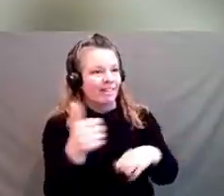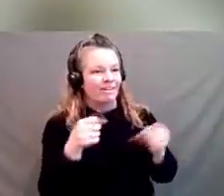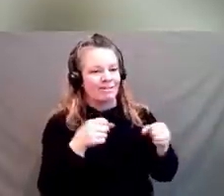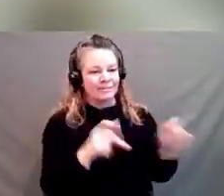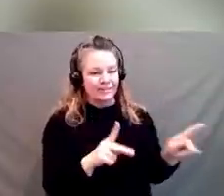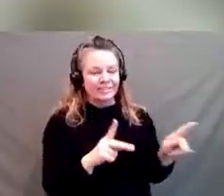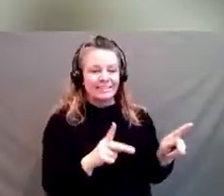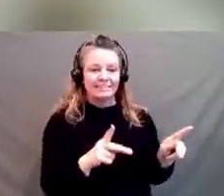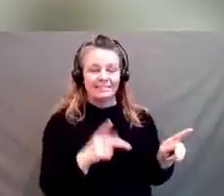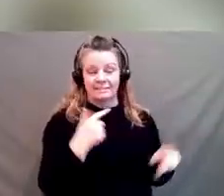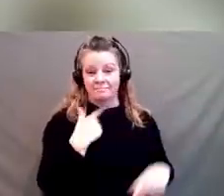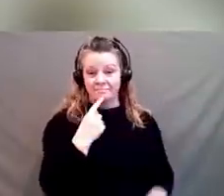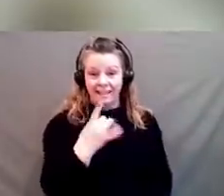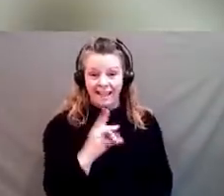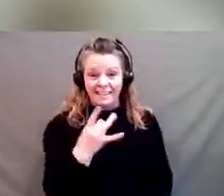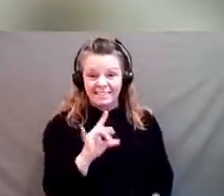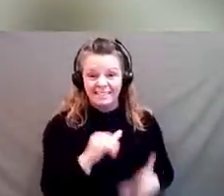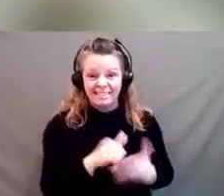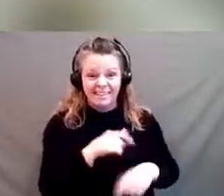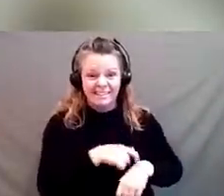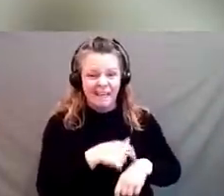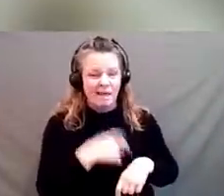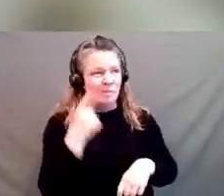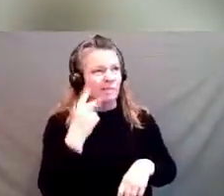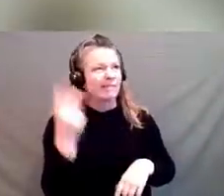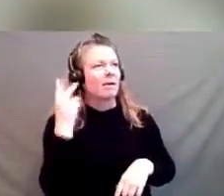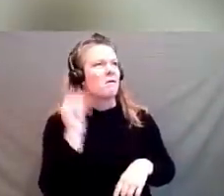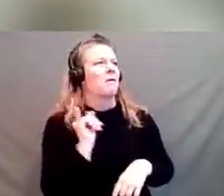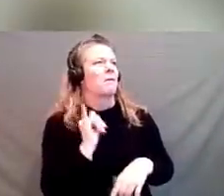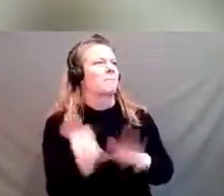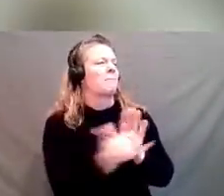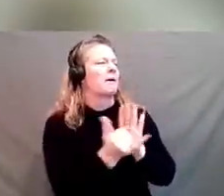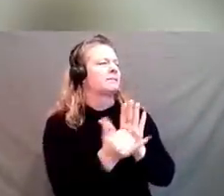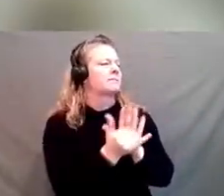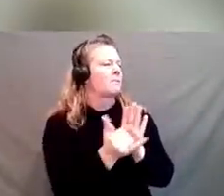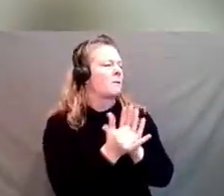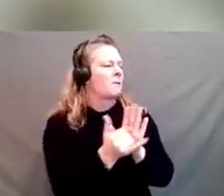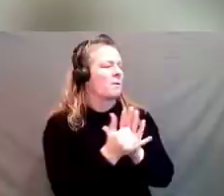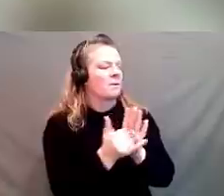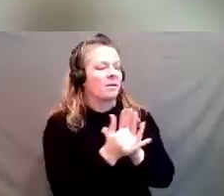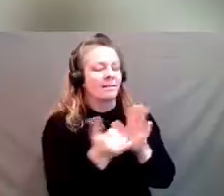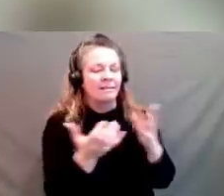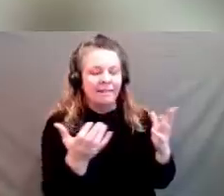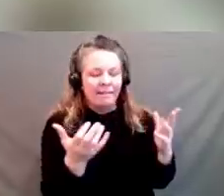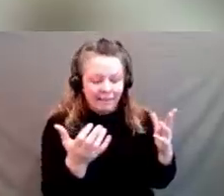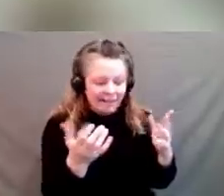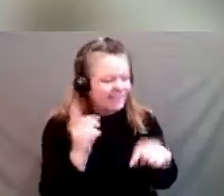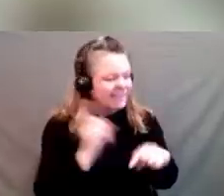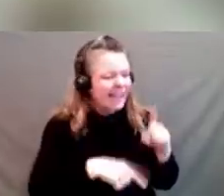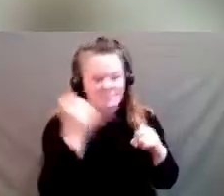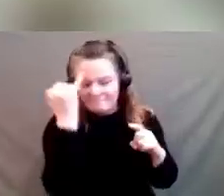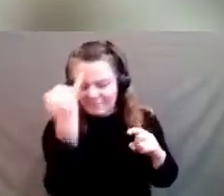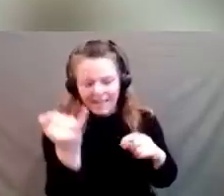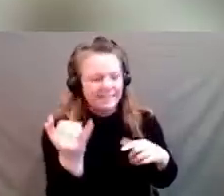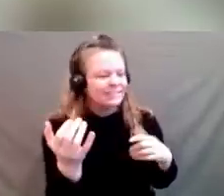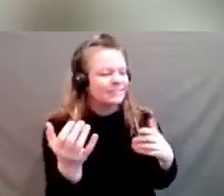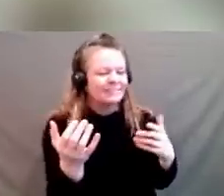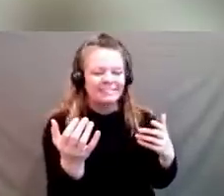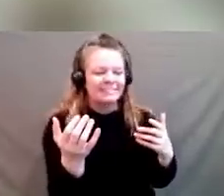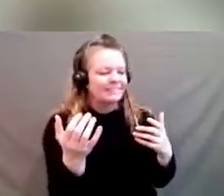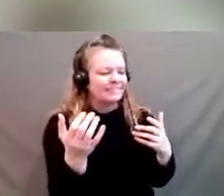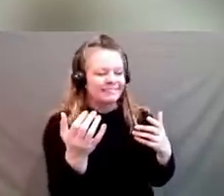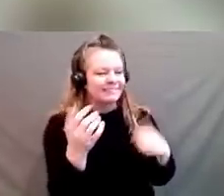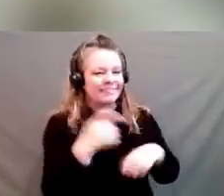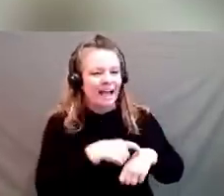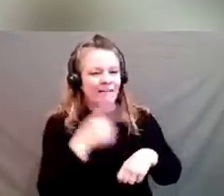age of 18, you sit back and you're like, oh, that's impossible. That's I can't imagine, like, you know, applying for an